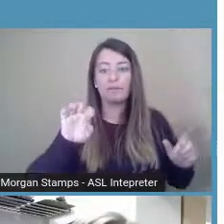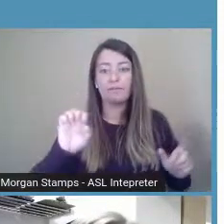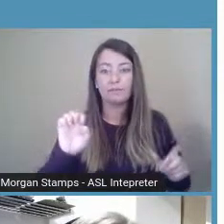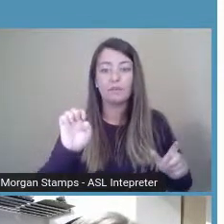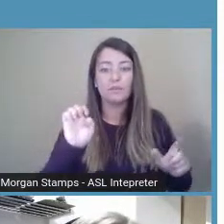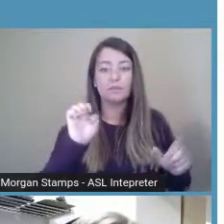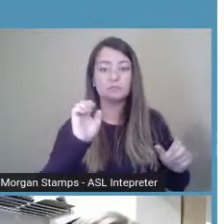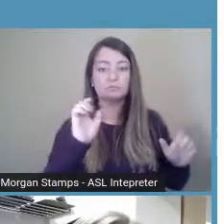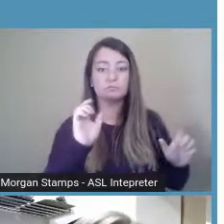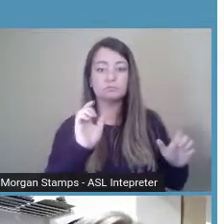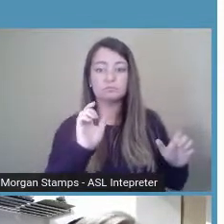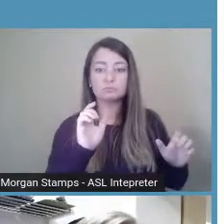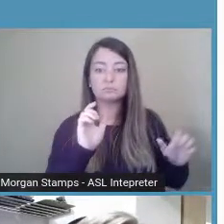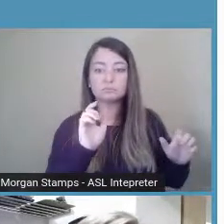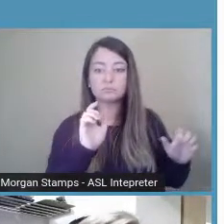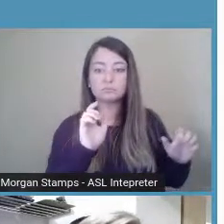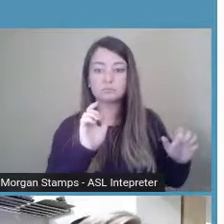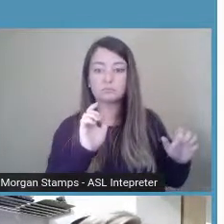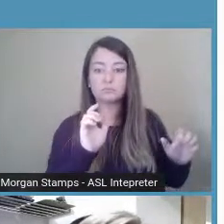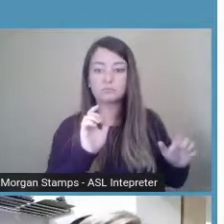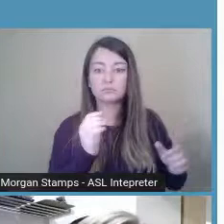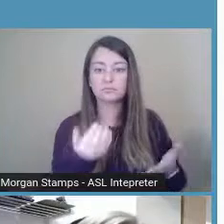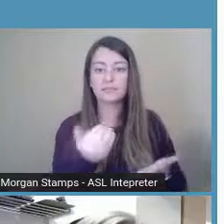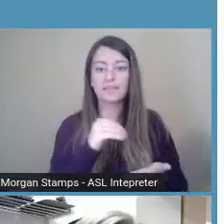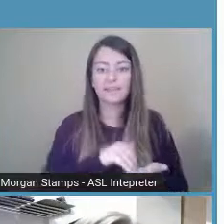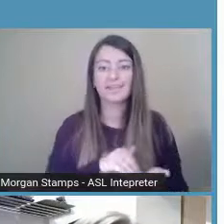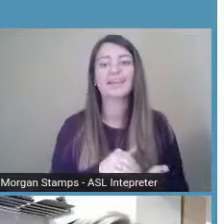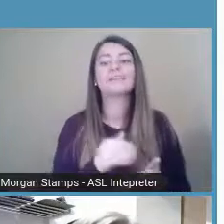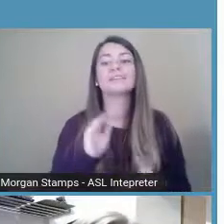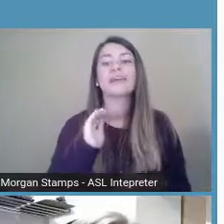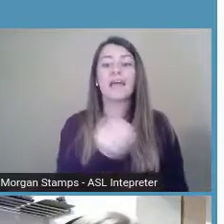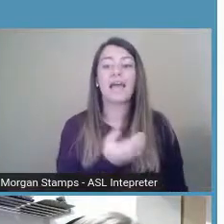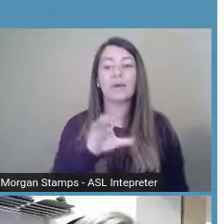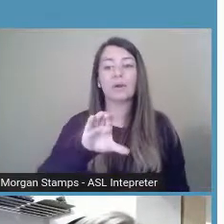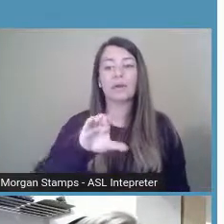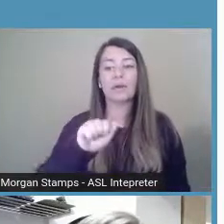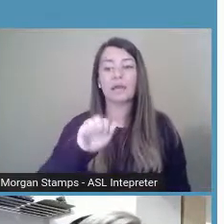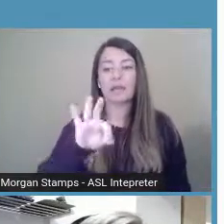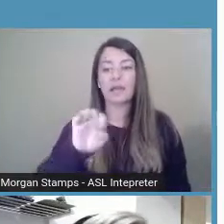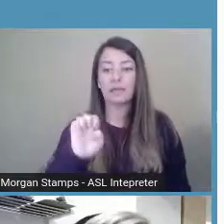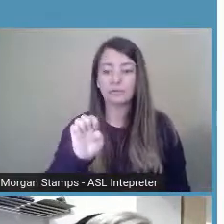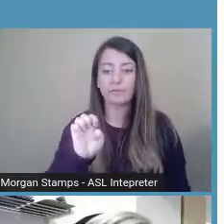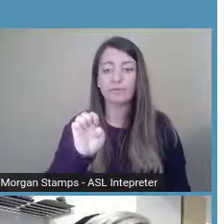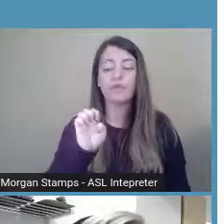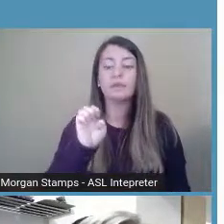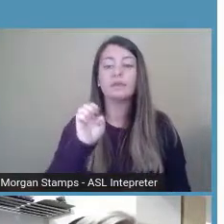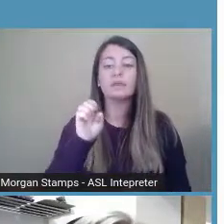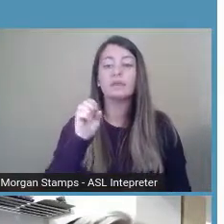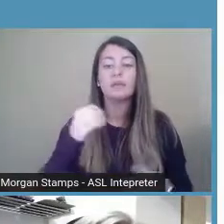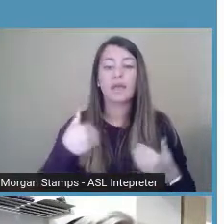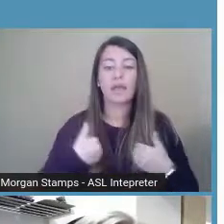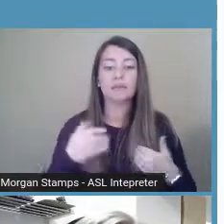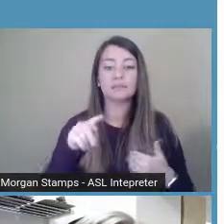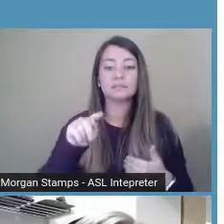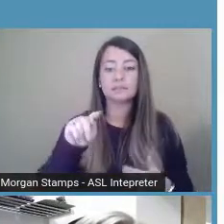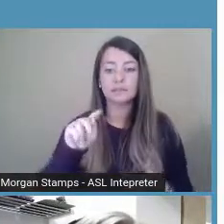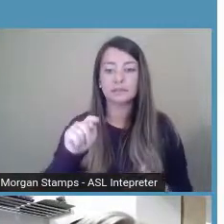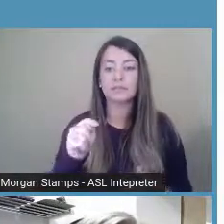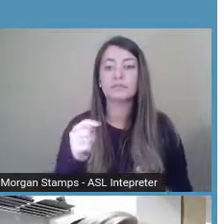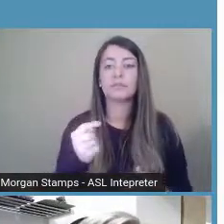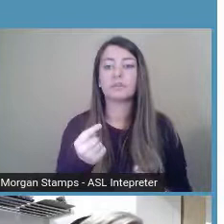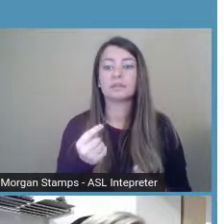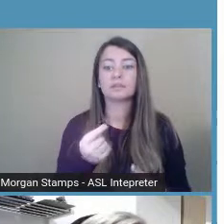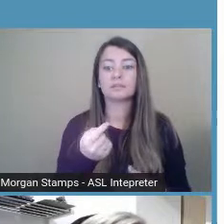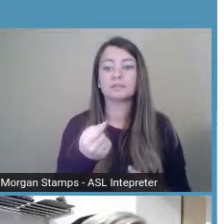site. Again, we had a flat screen TV in the cafe for on-site participants to listen to the music and artist interview,